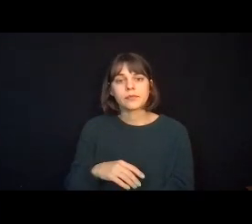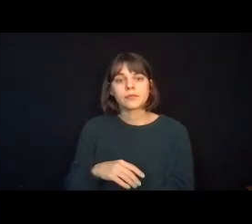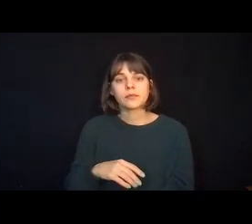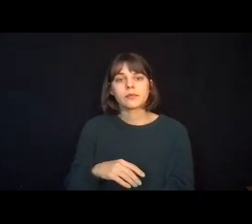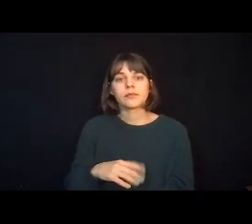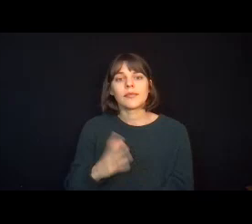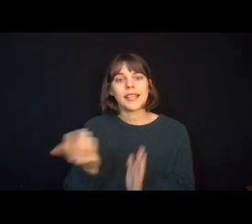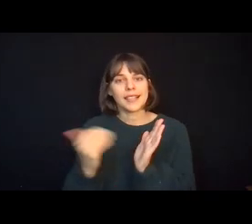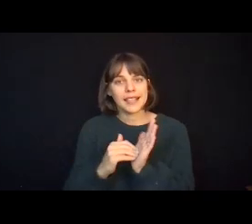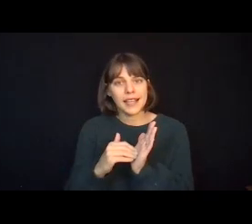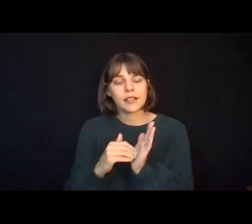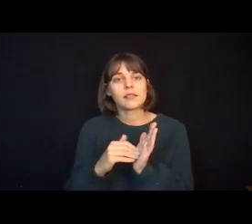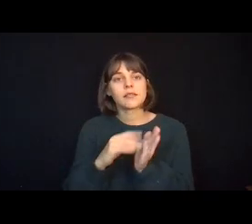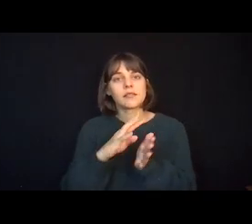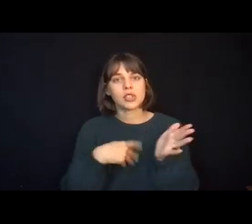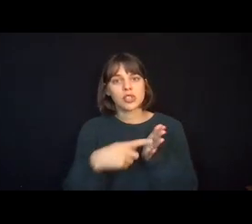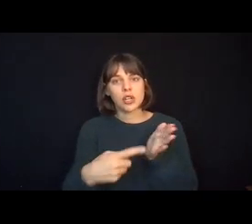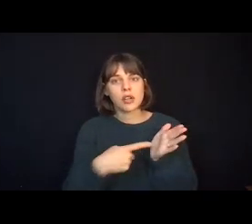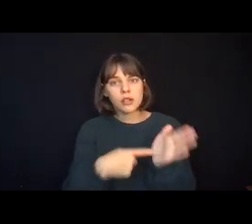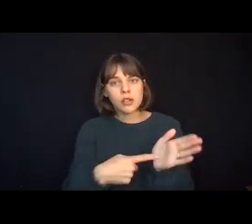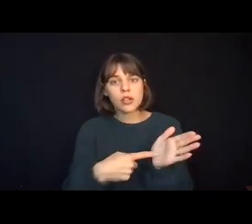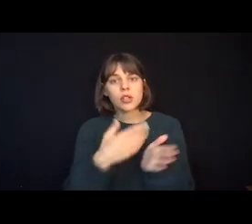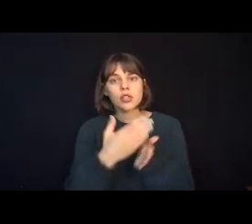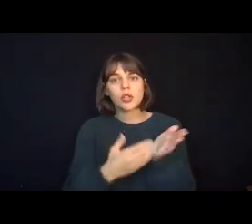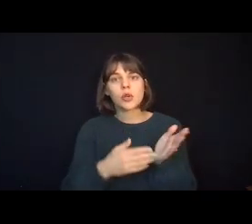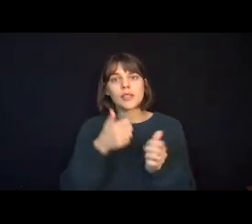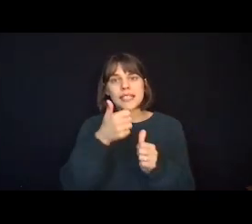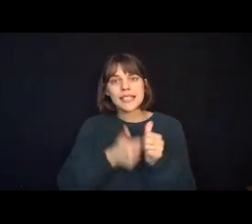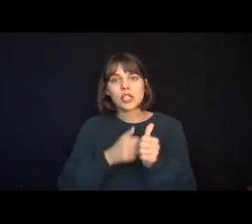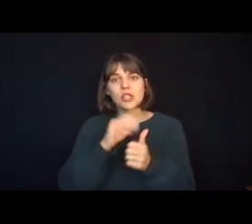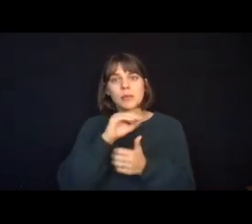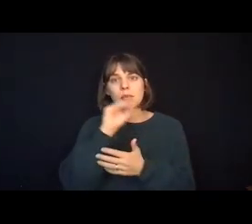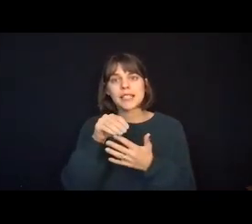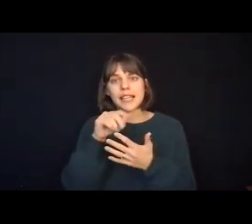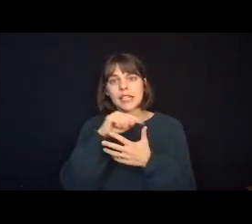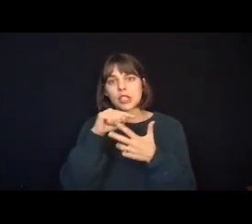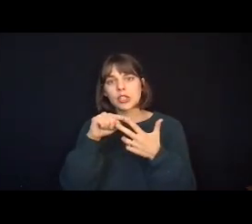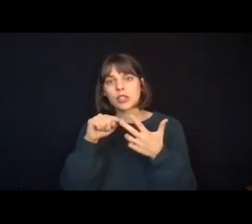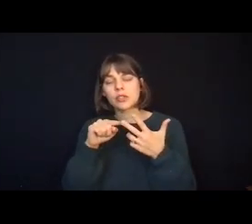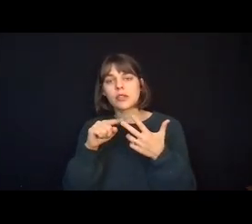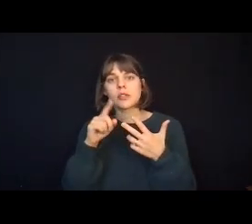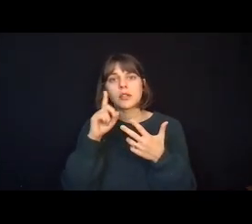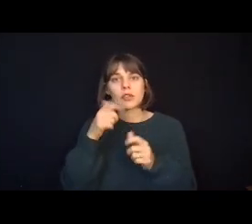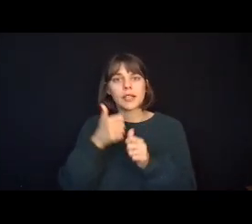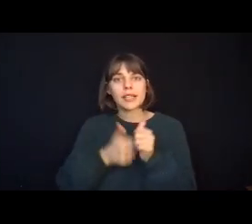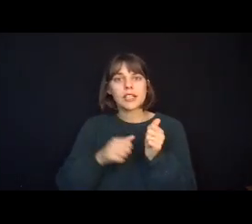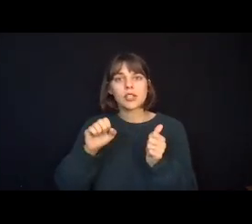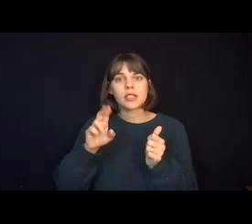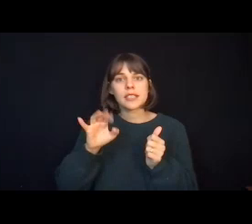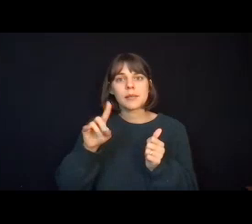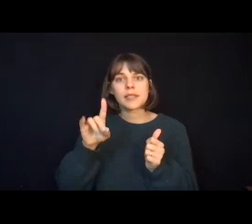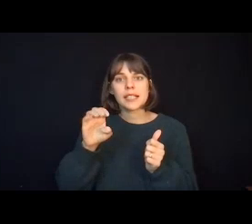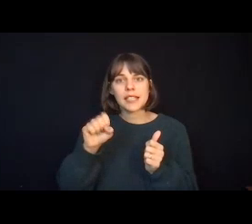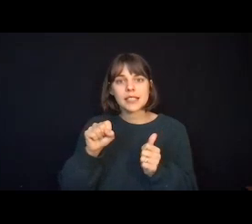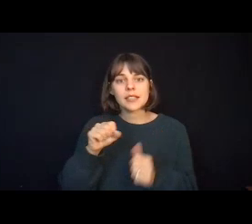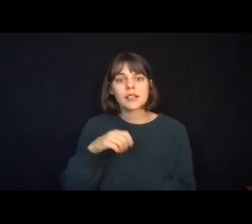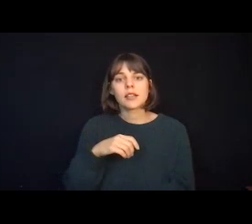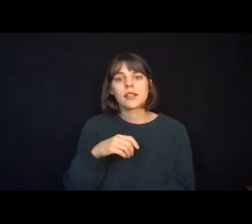And this pie again just shows the percentage of each of those categories for our subsidies, with the state operating assistance